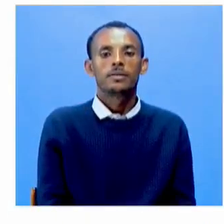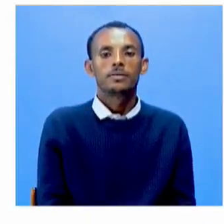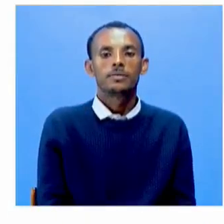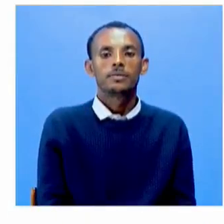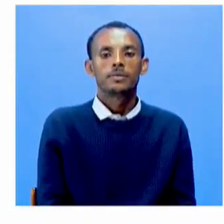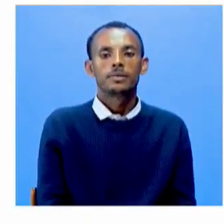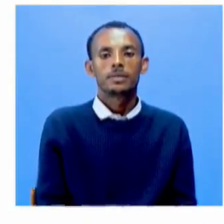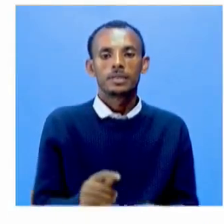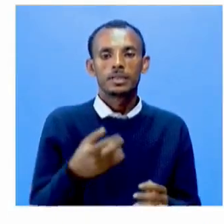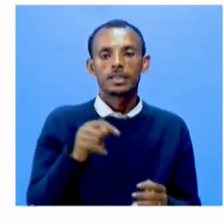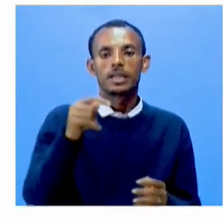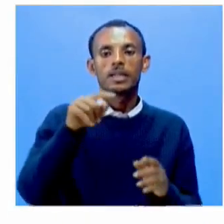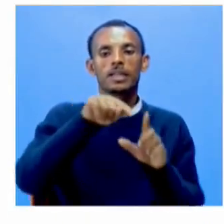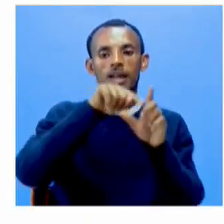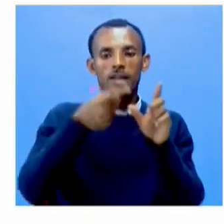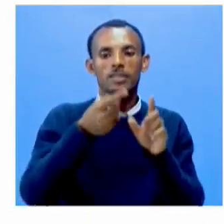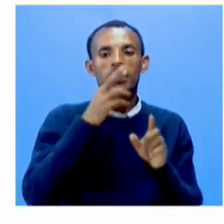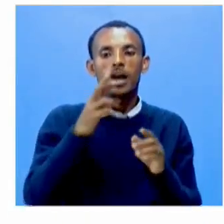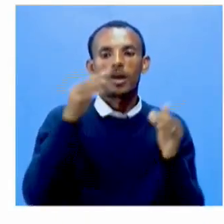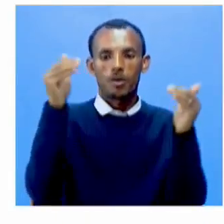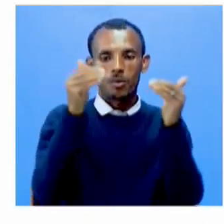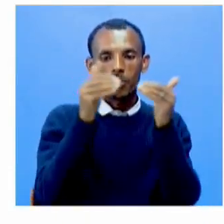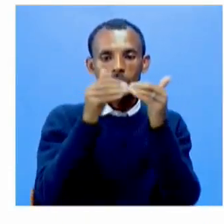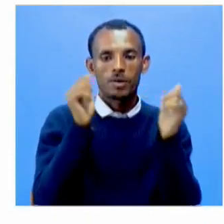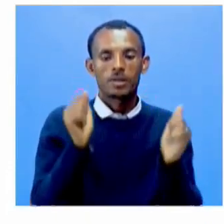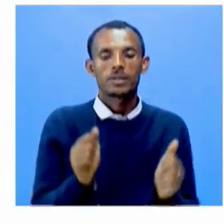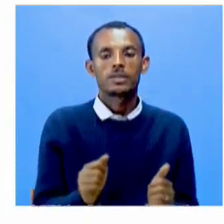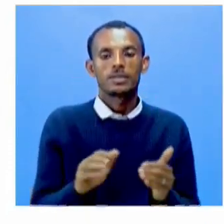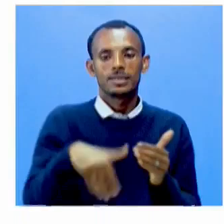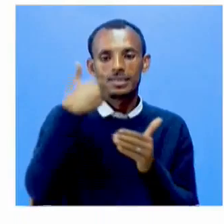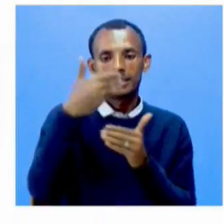then the triangles are congruent. Then